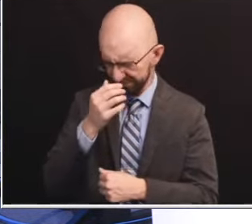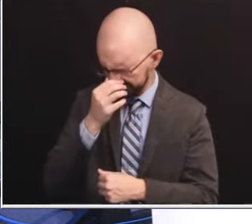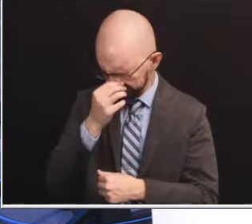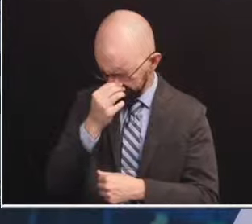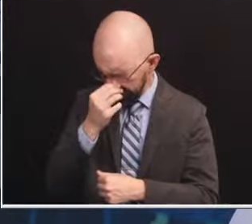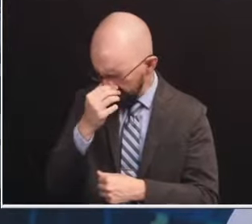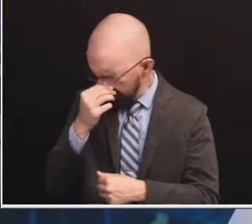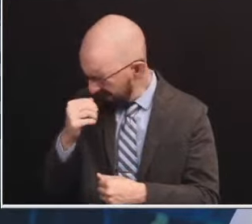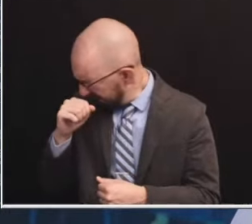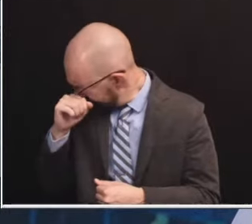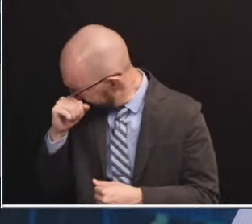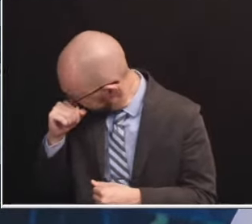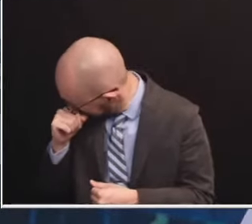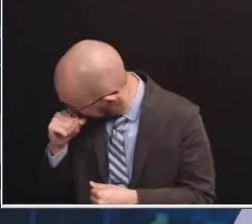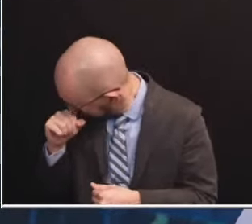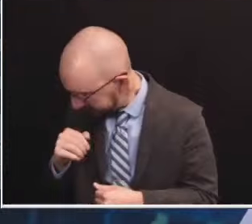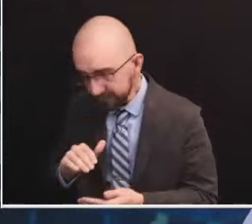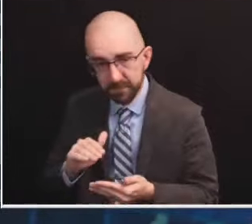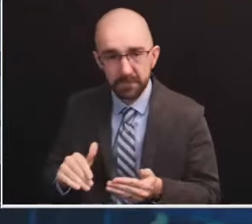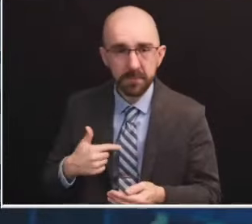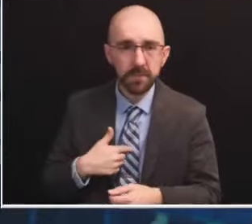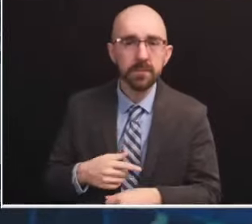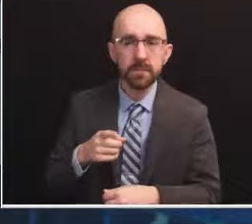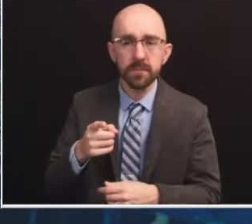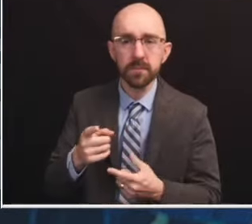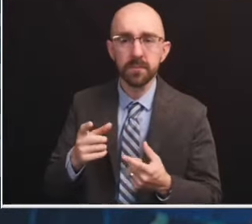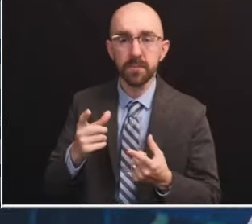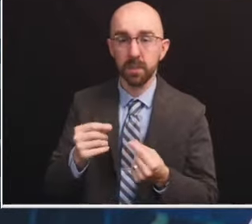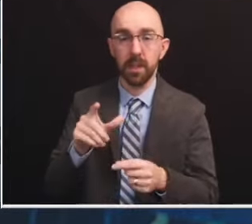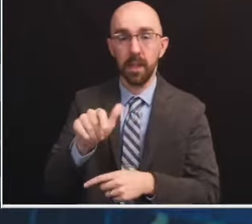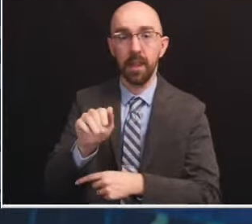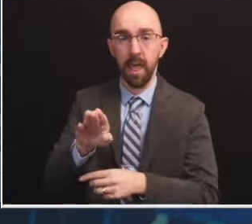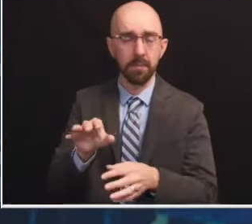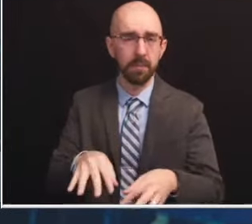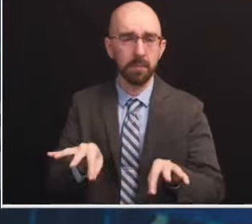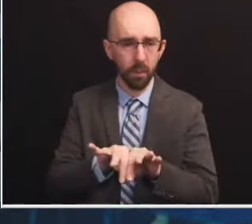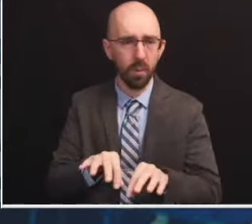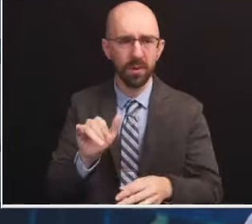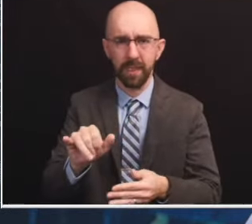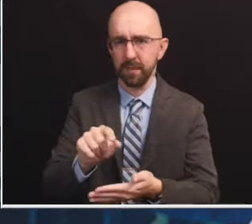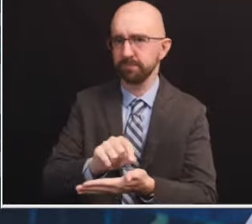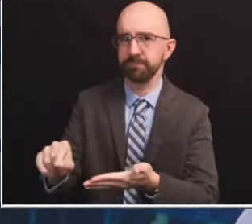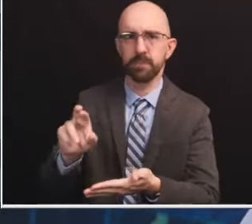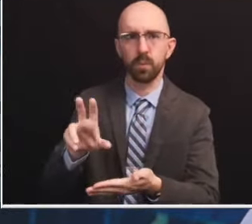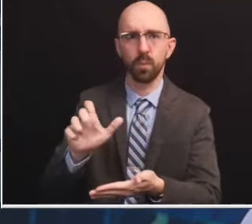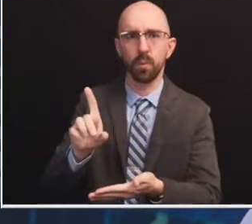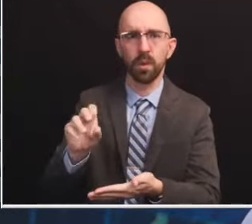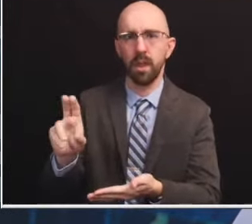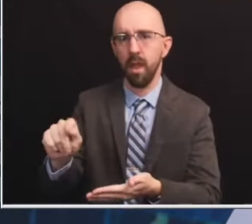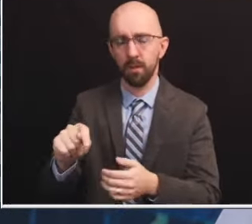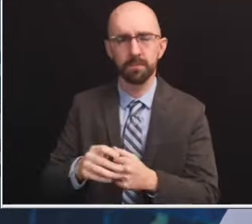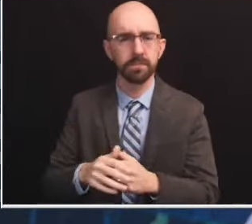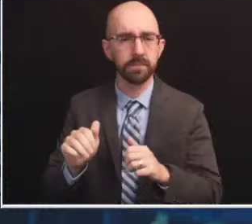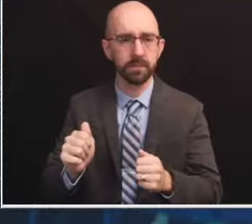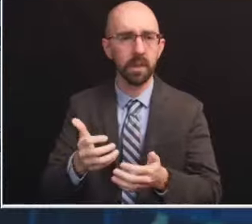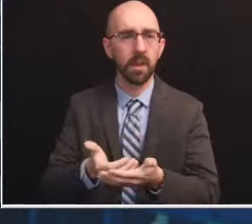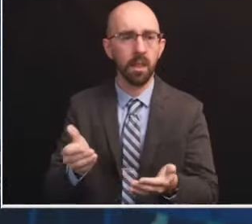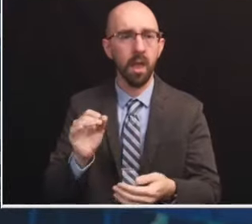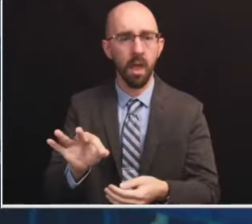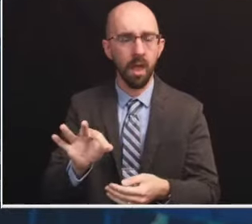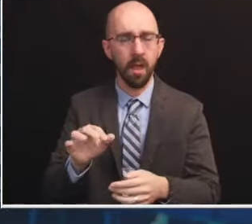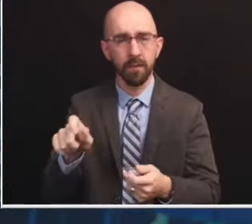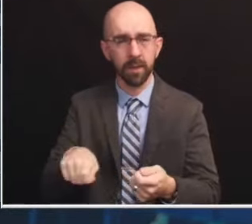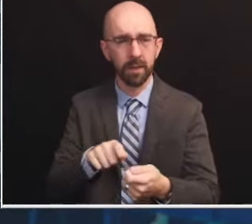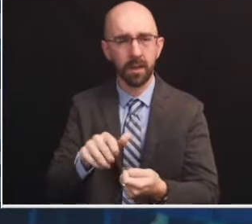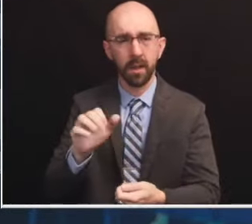things, and stroke is the important thing to rule out. But and that was ruled out. It was. Yeah. Yeah, but there can be a lot of sort of acute changes from